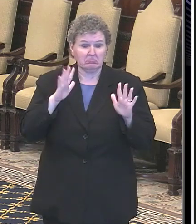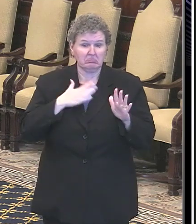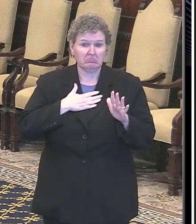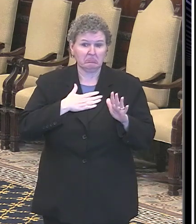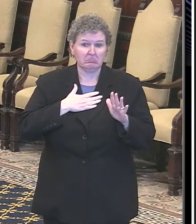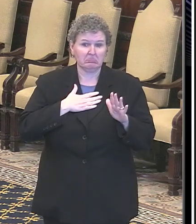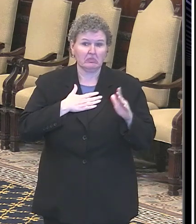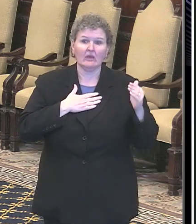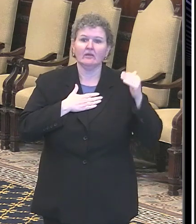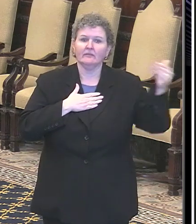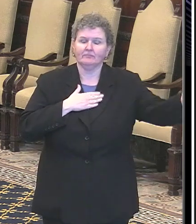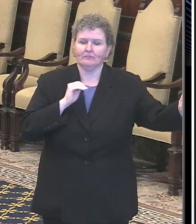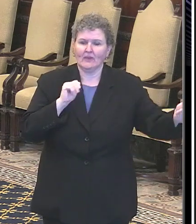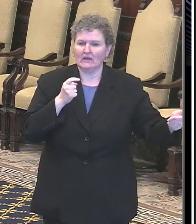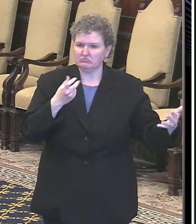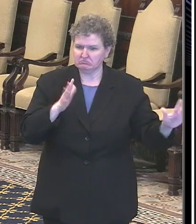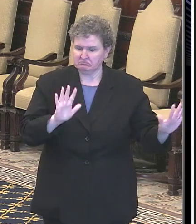Max.